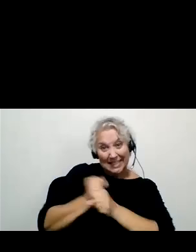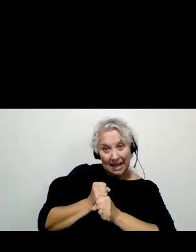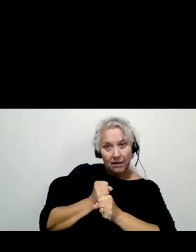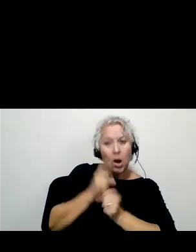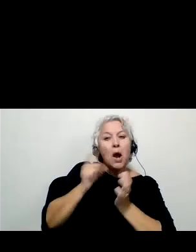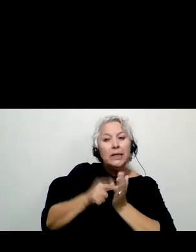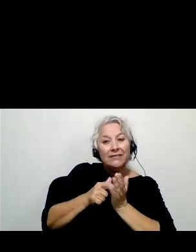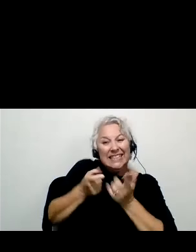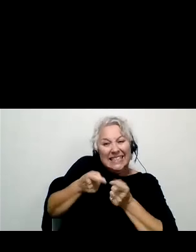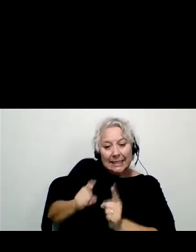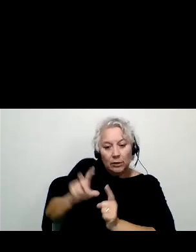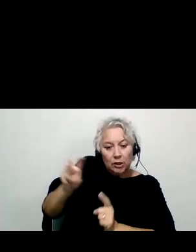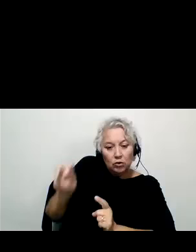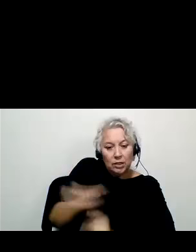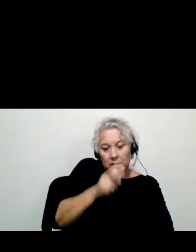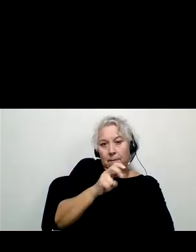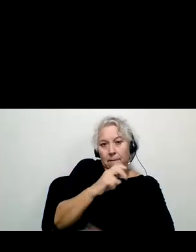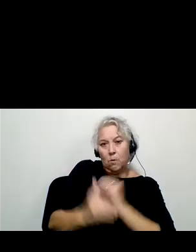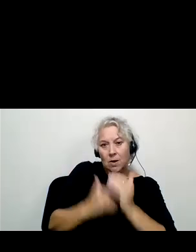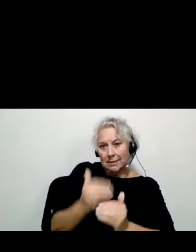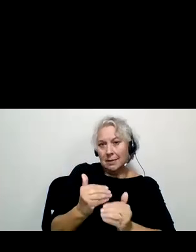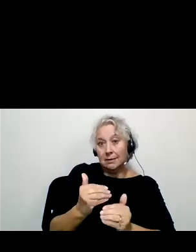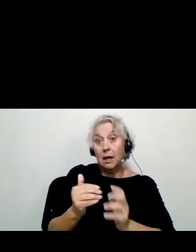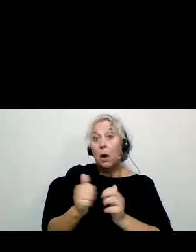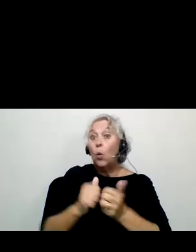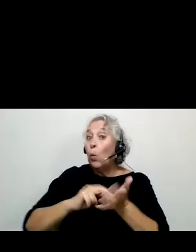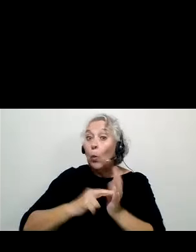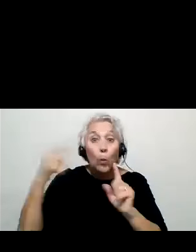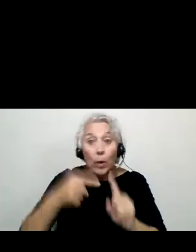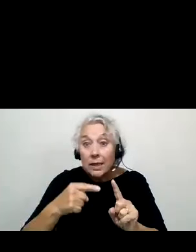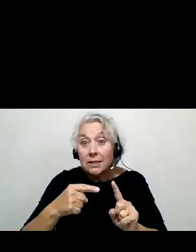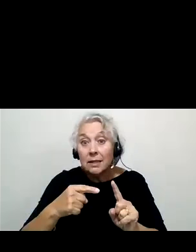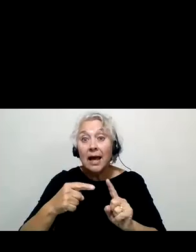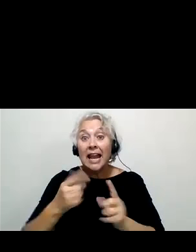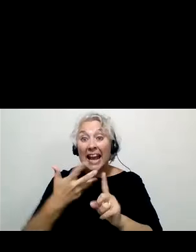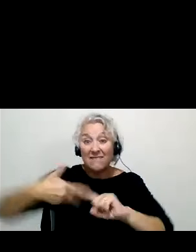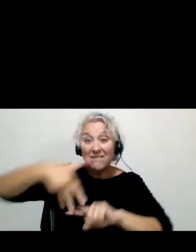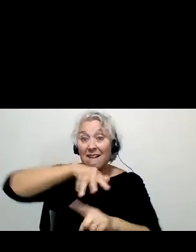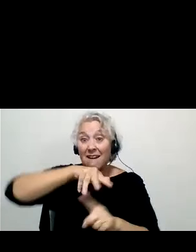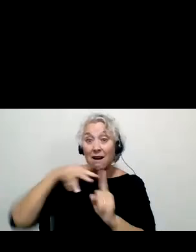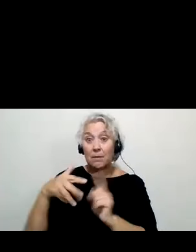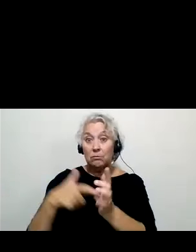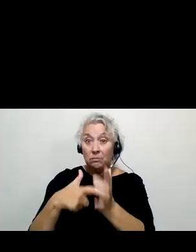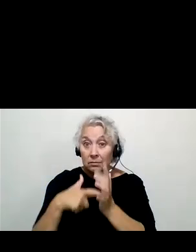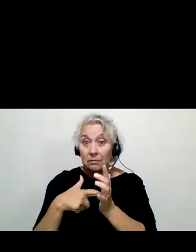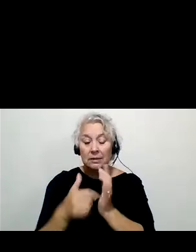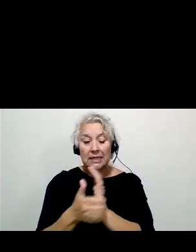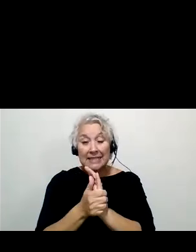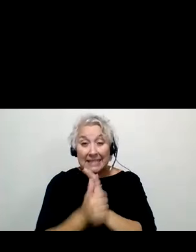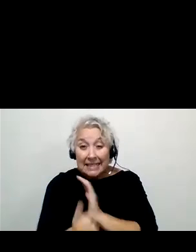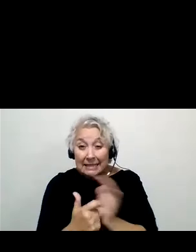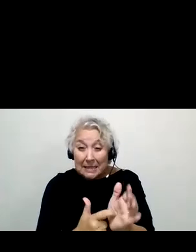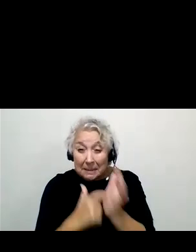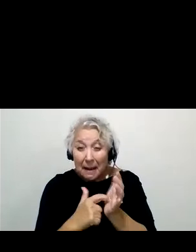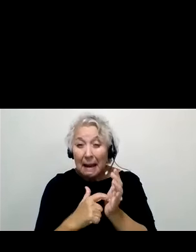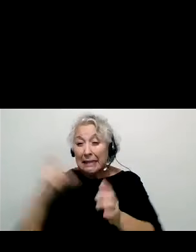the transition planning process, with the intent being that environmental requirements, skill demands, and needed